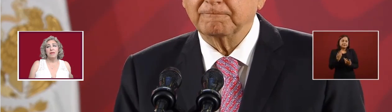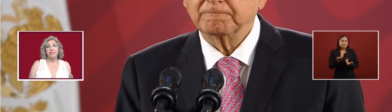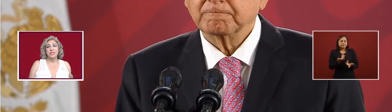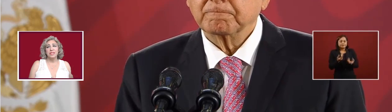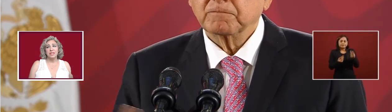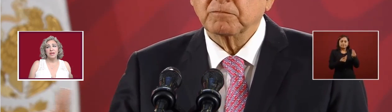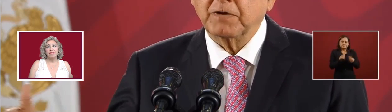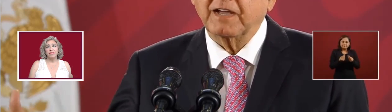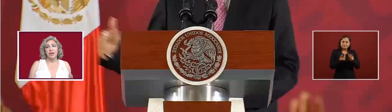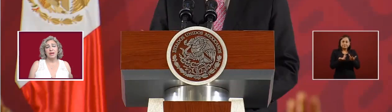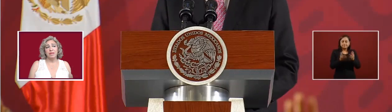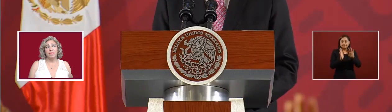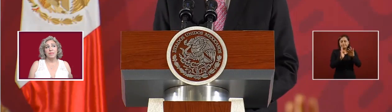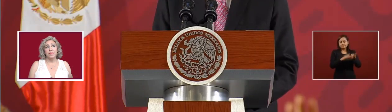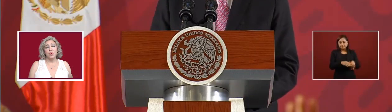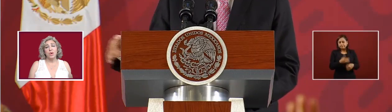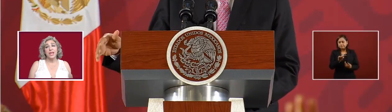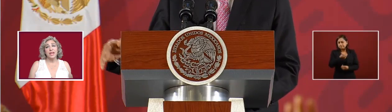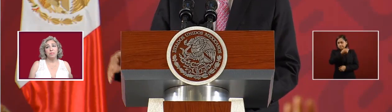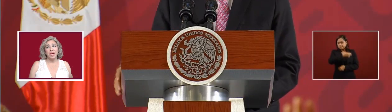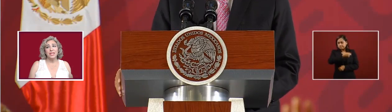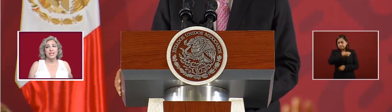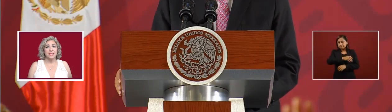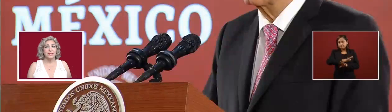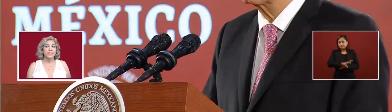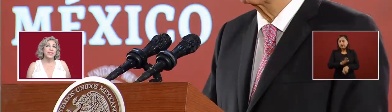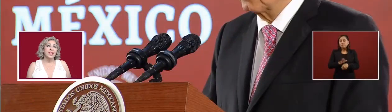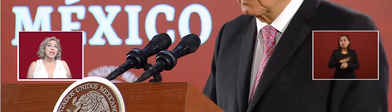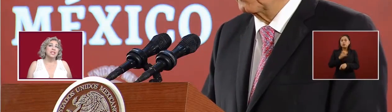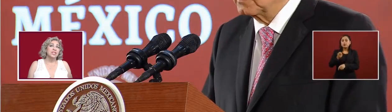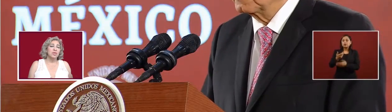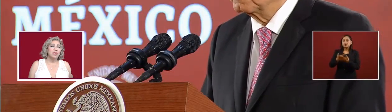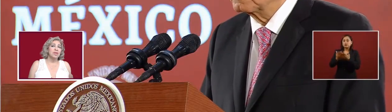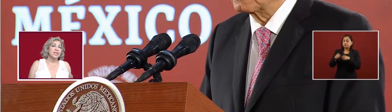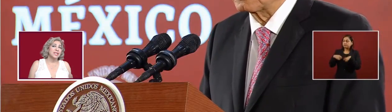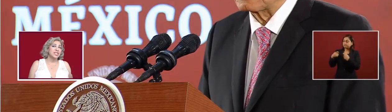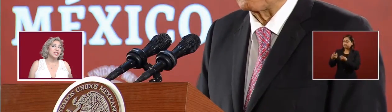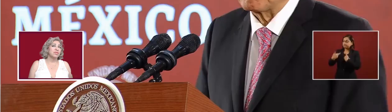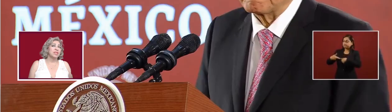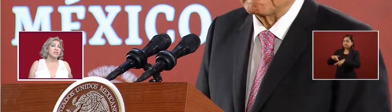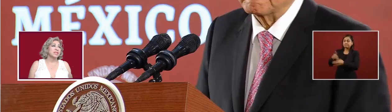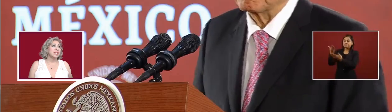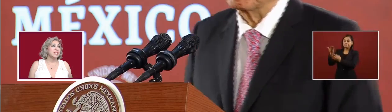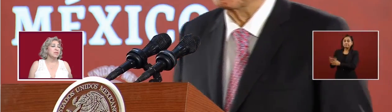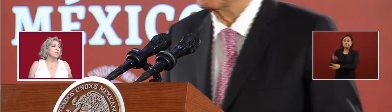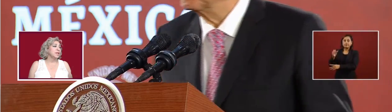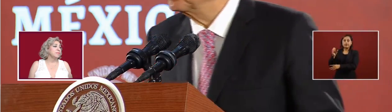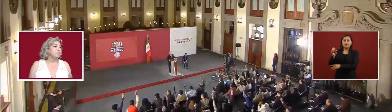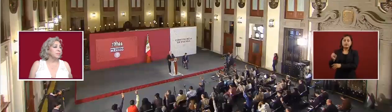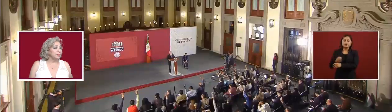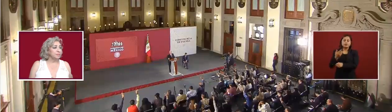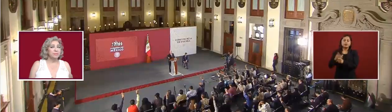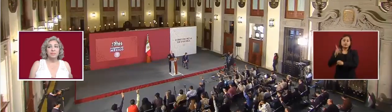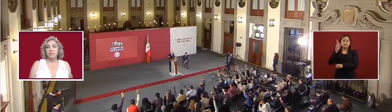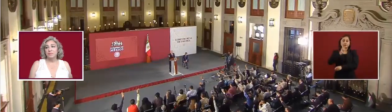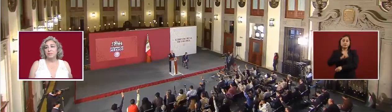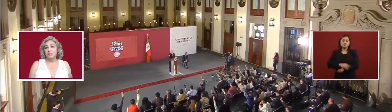office of working in politics so Olga Sanchez Cordero is going to deal with it